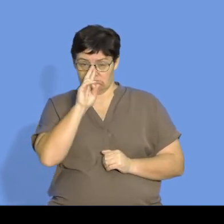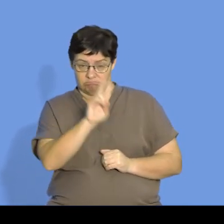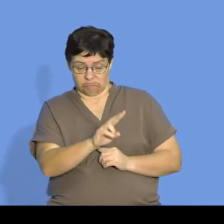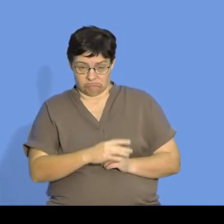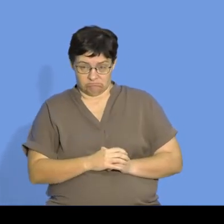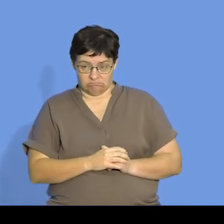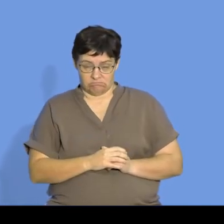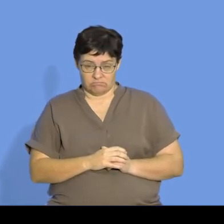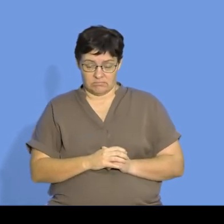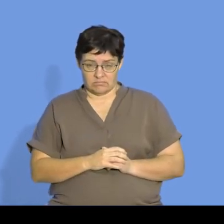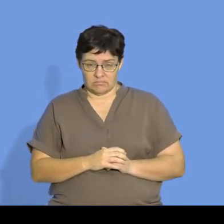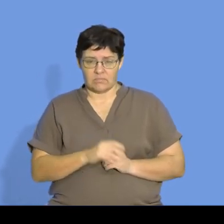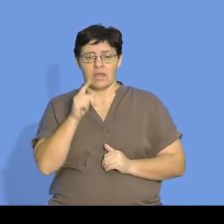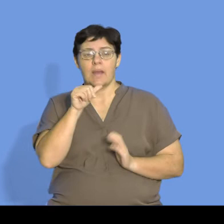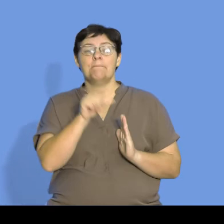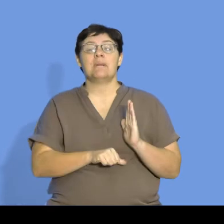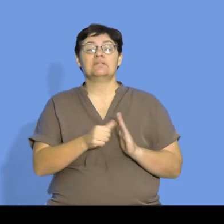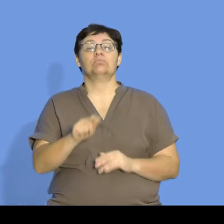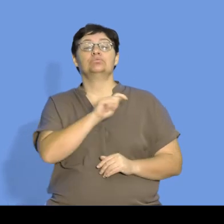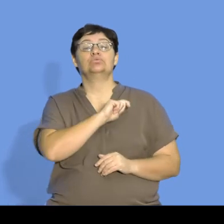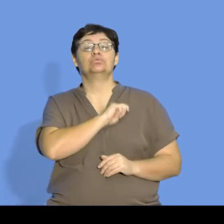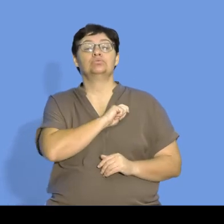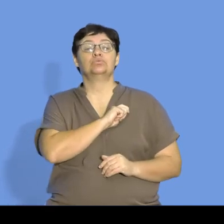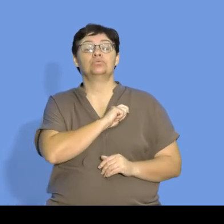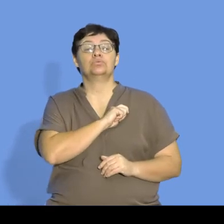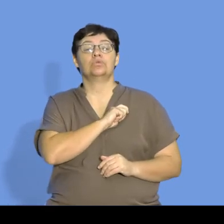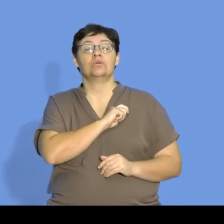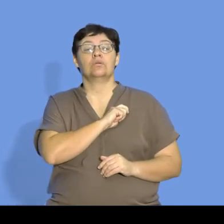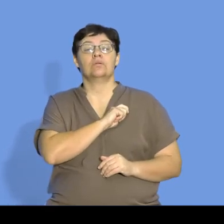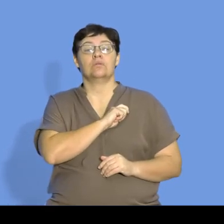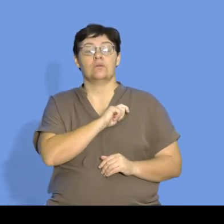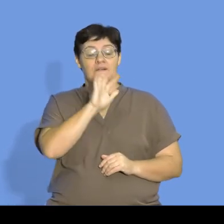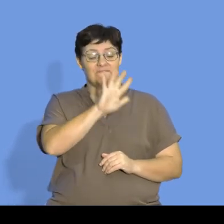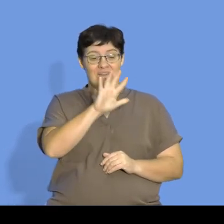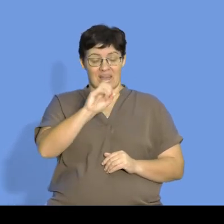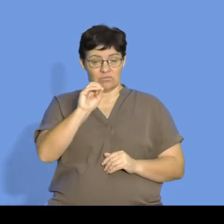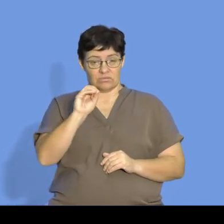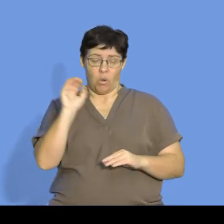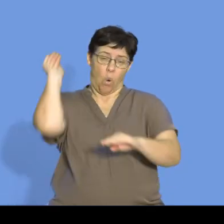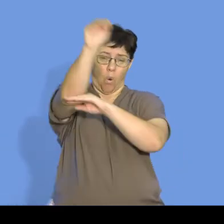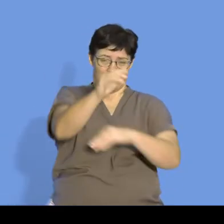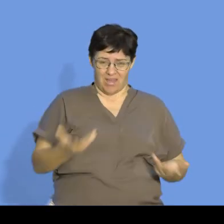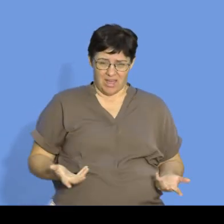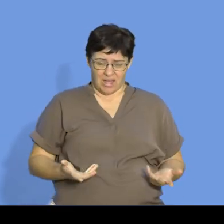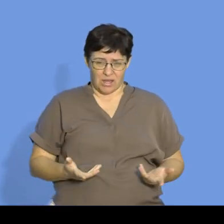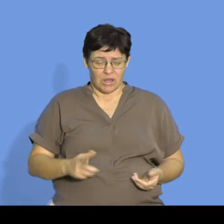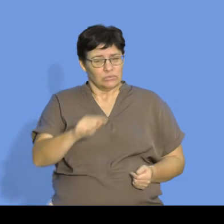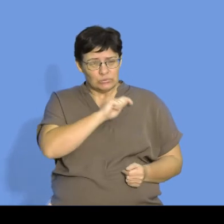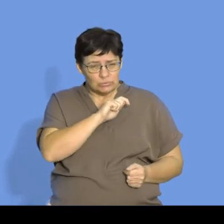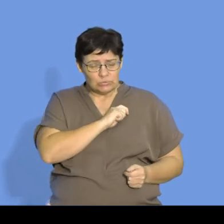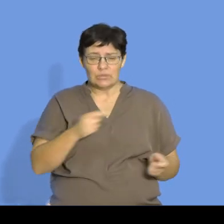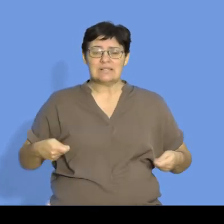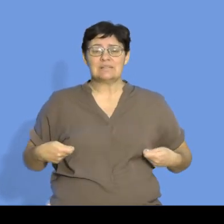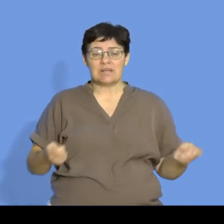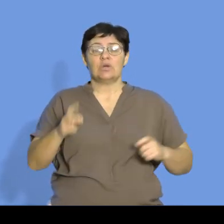watch. Her actual maintenance expenses is far more than 500. She's actually